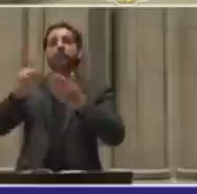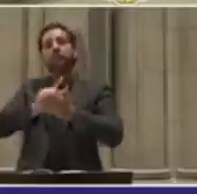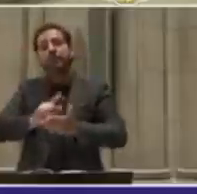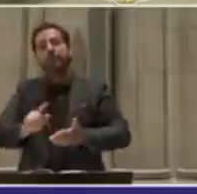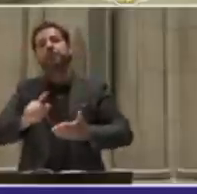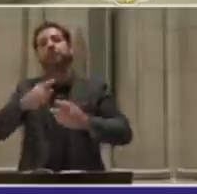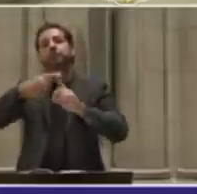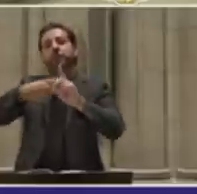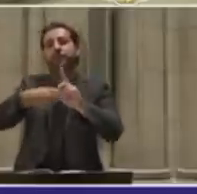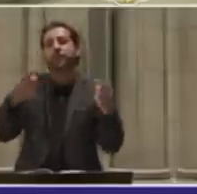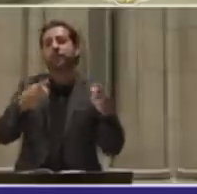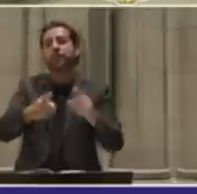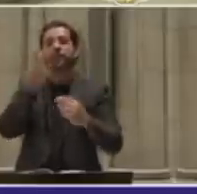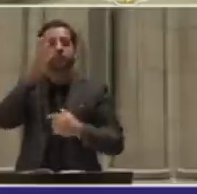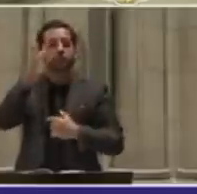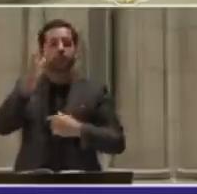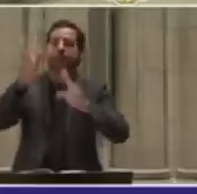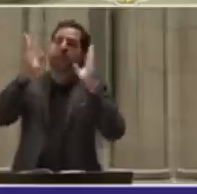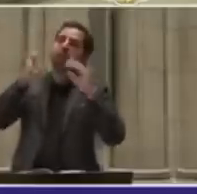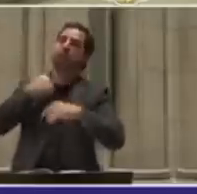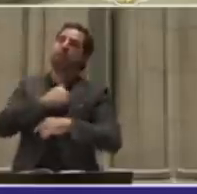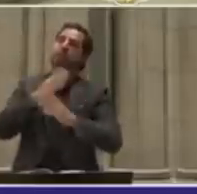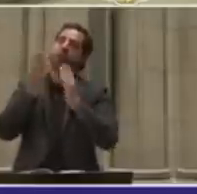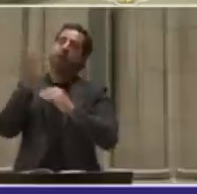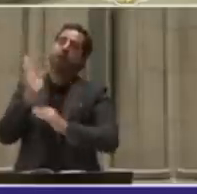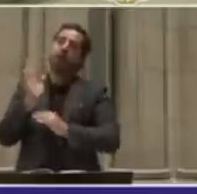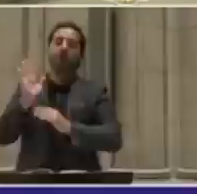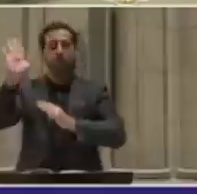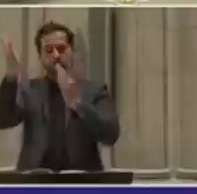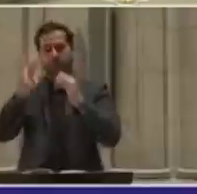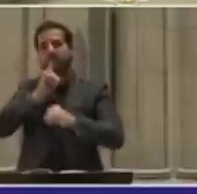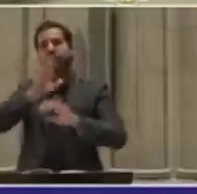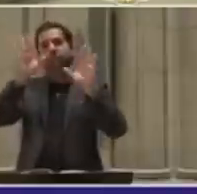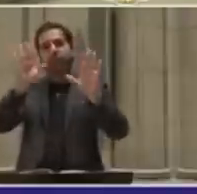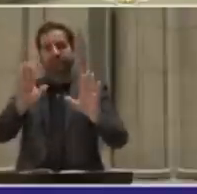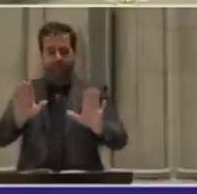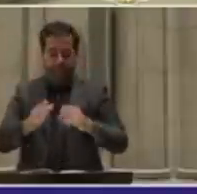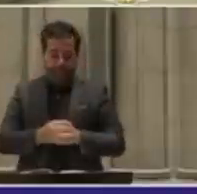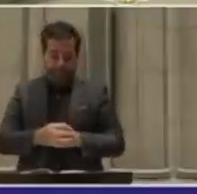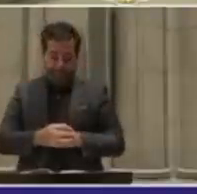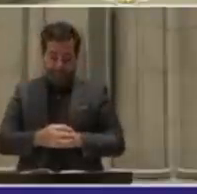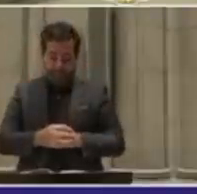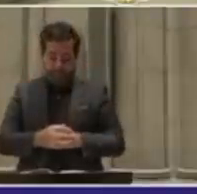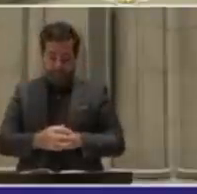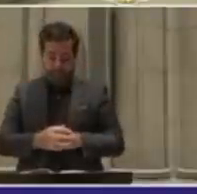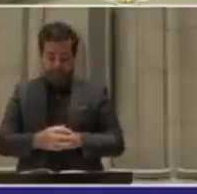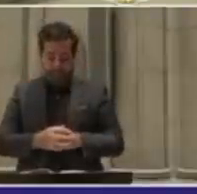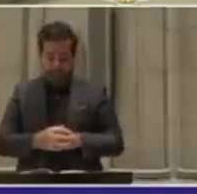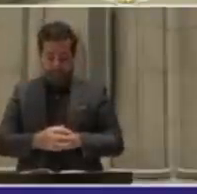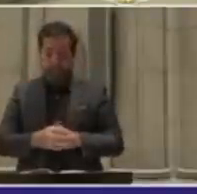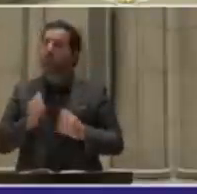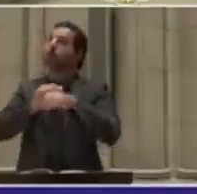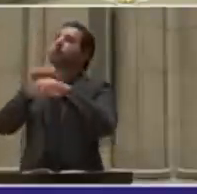come. Hear us, O God. Your mercy is great. We commend